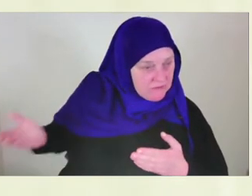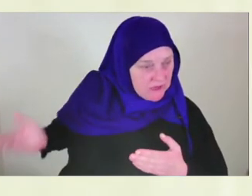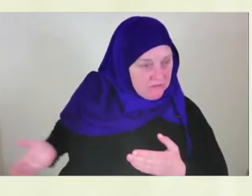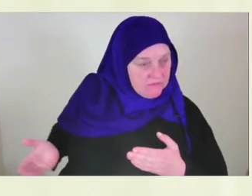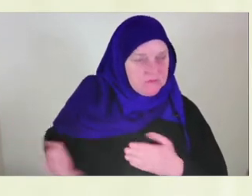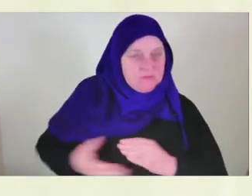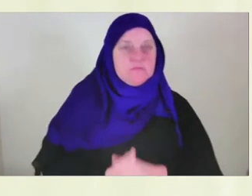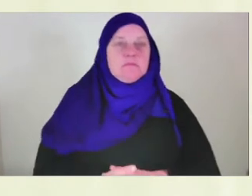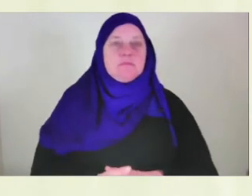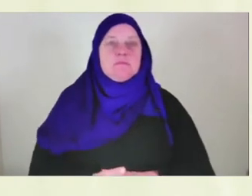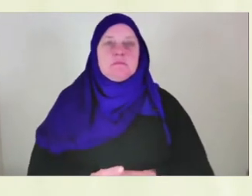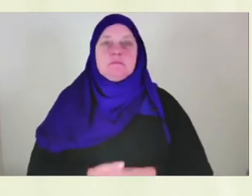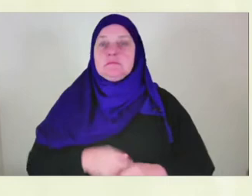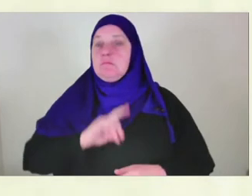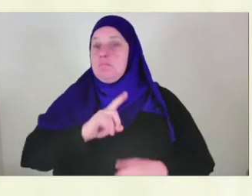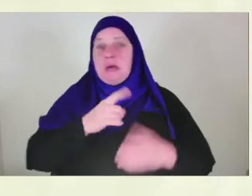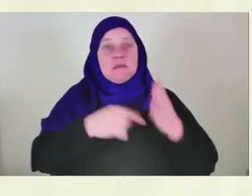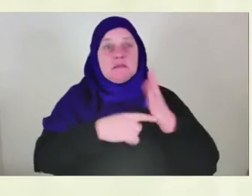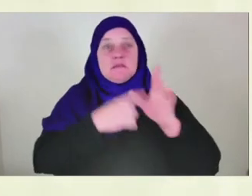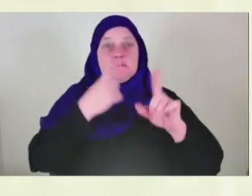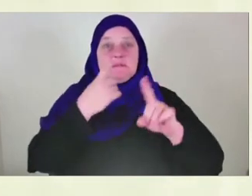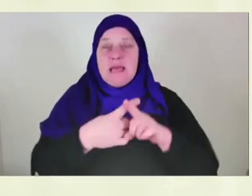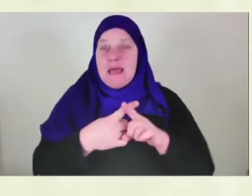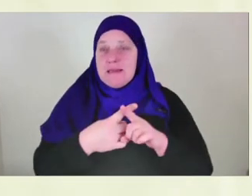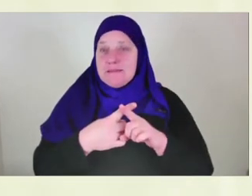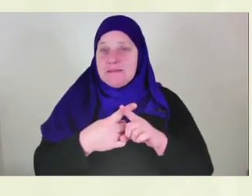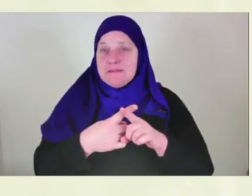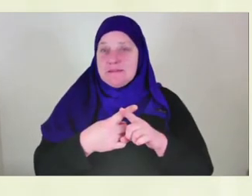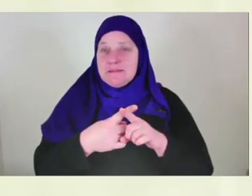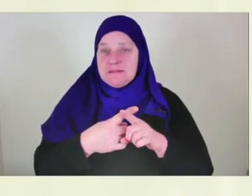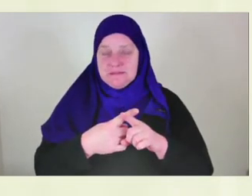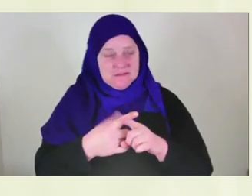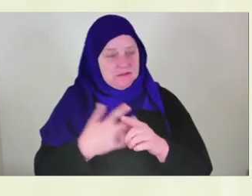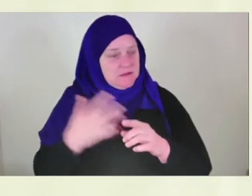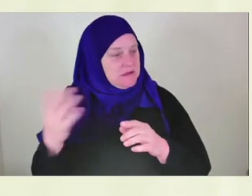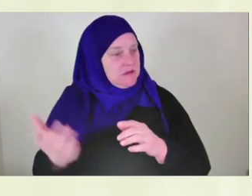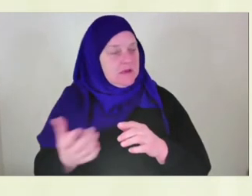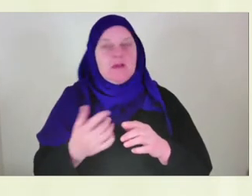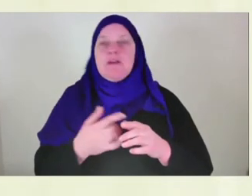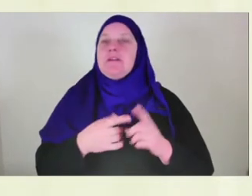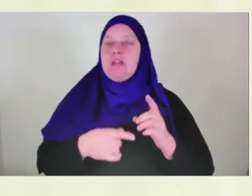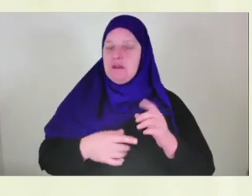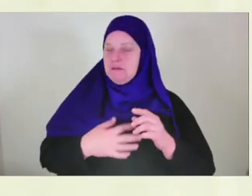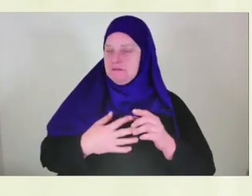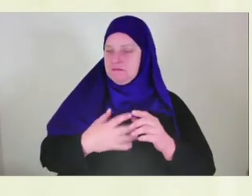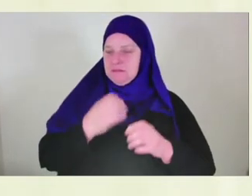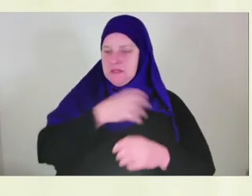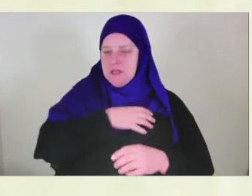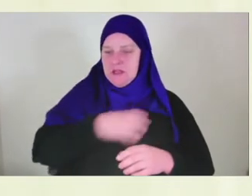you, say, here's your tax, go put it in the right places. You know what I mean? Because